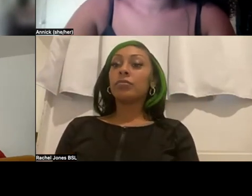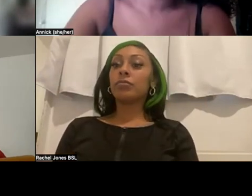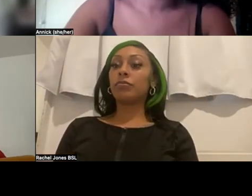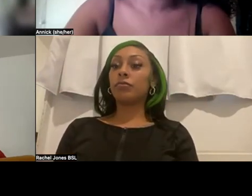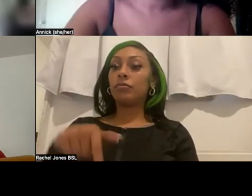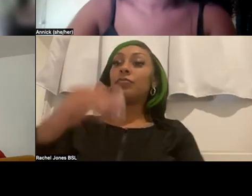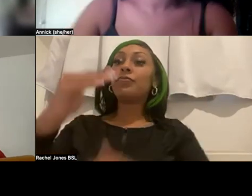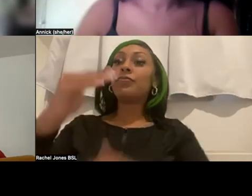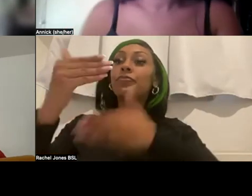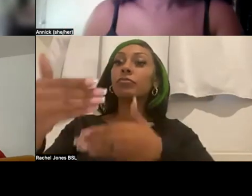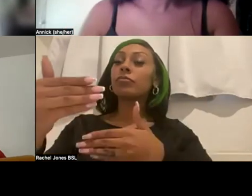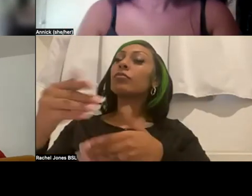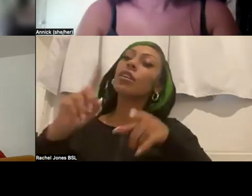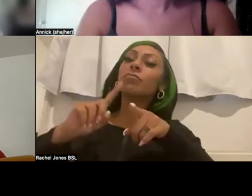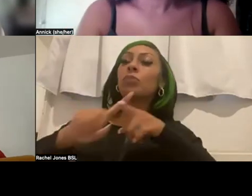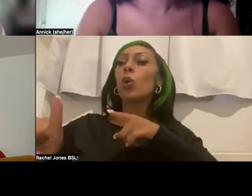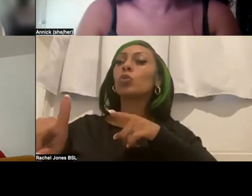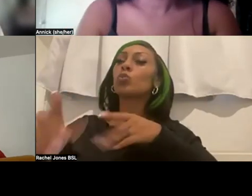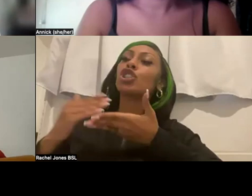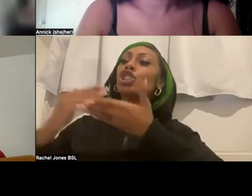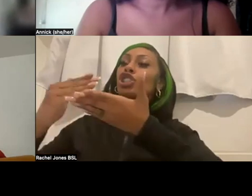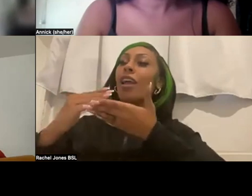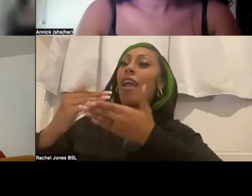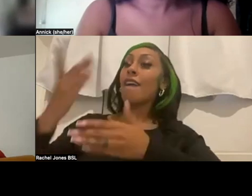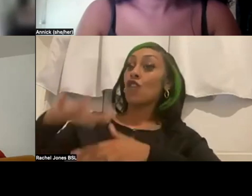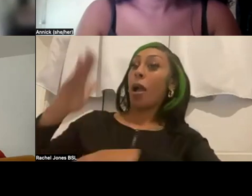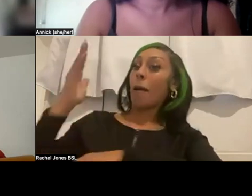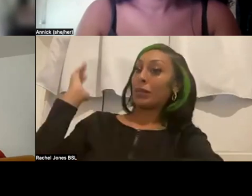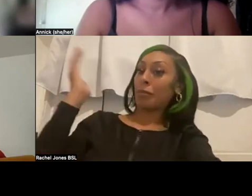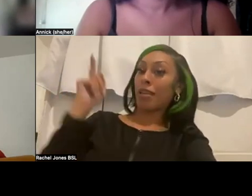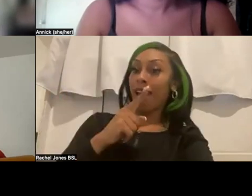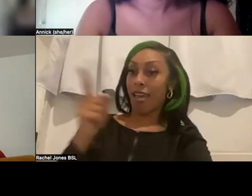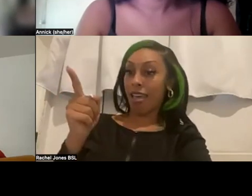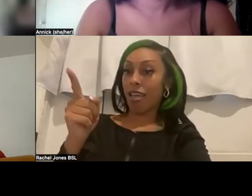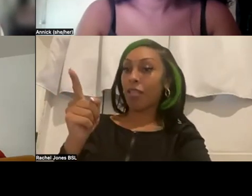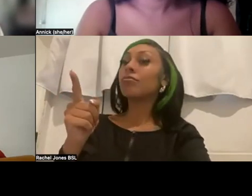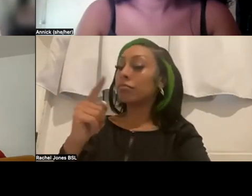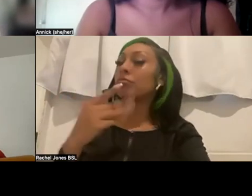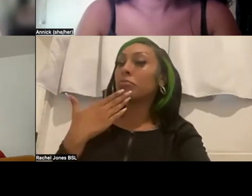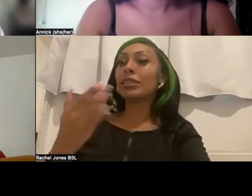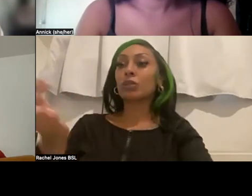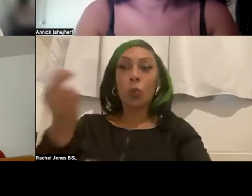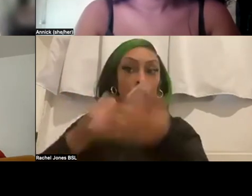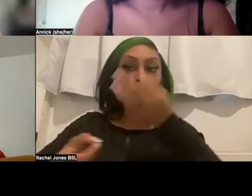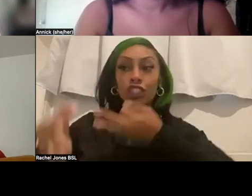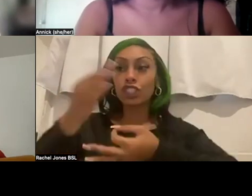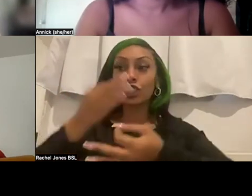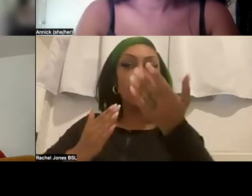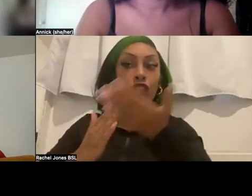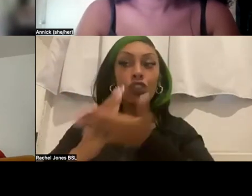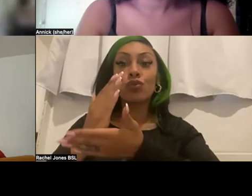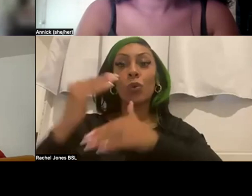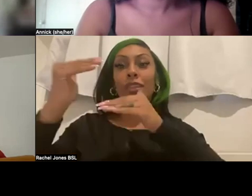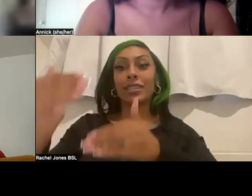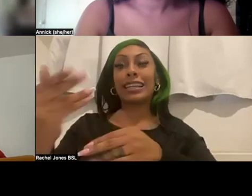be a sharing and offering from our speakers, but we welcome your questions and input throughout. And if there's time,